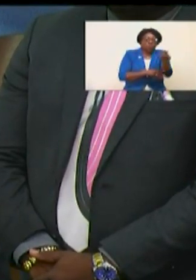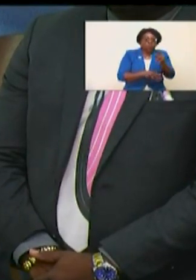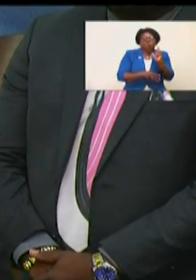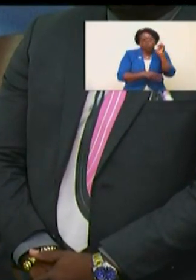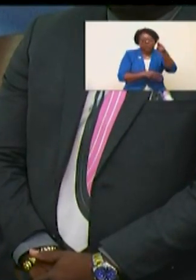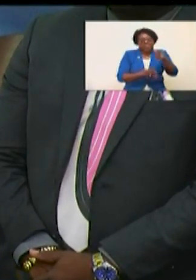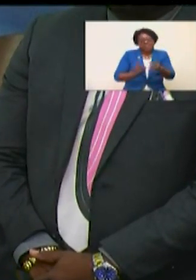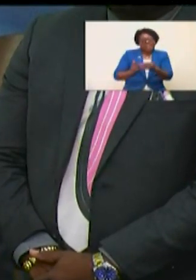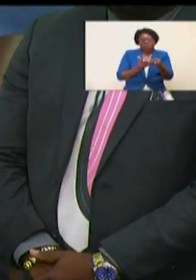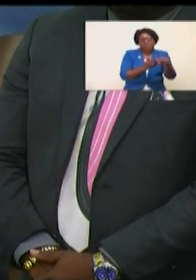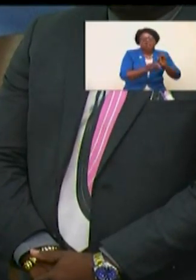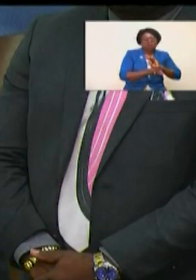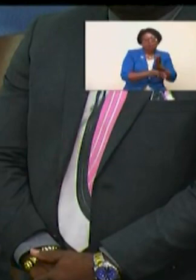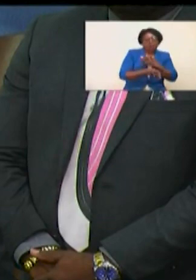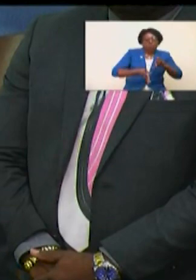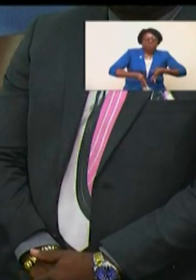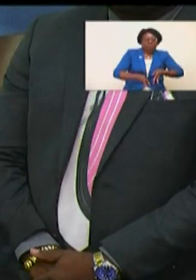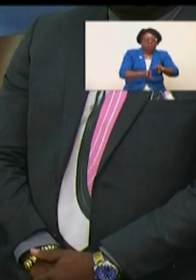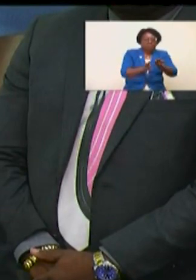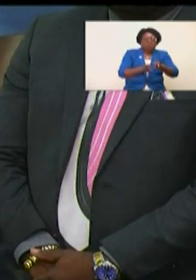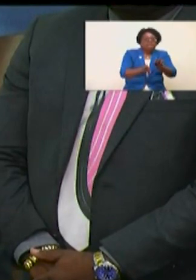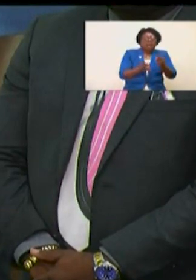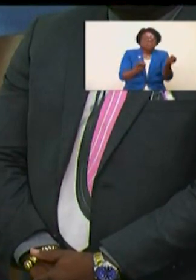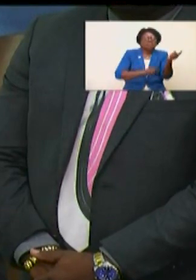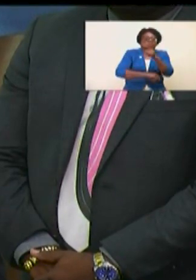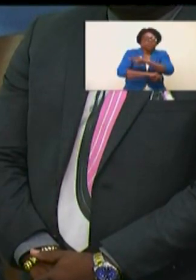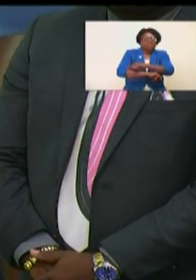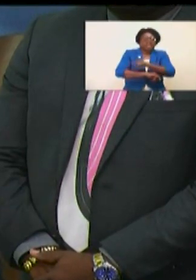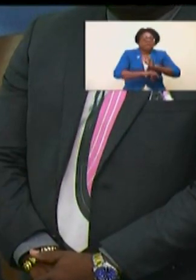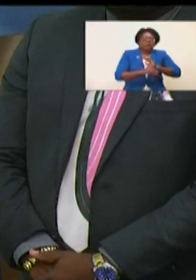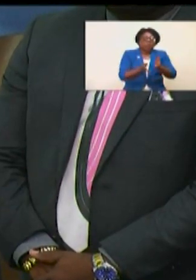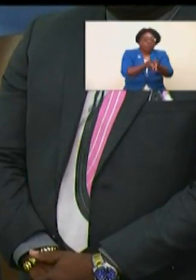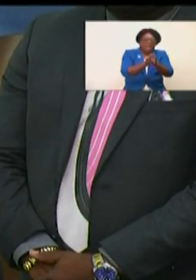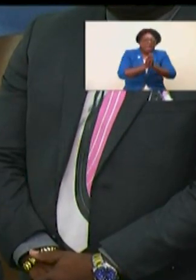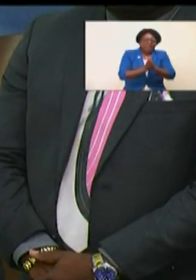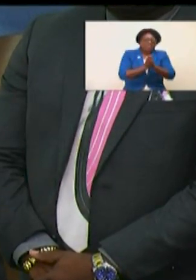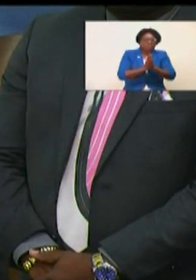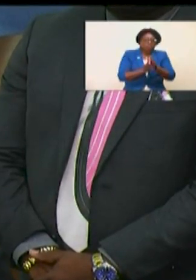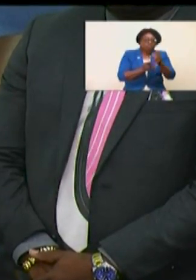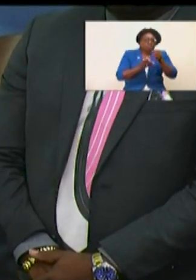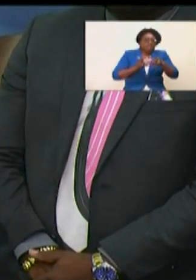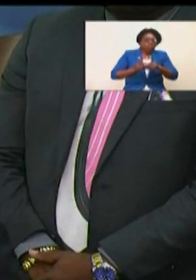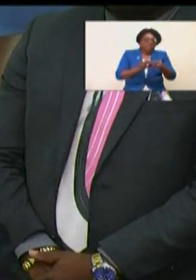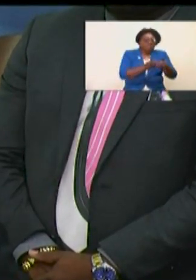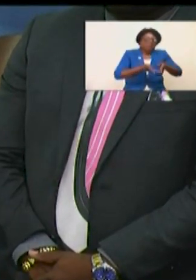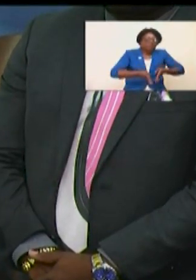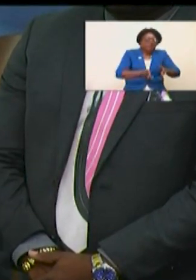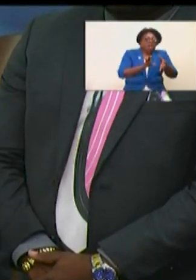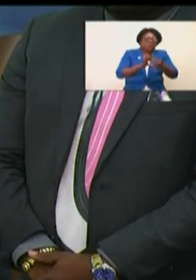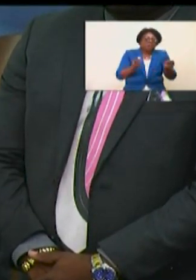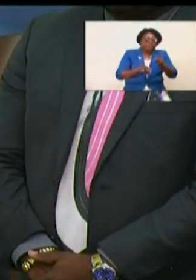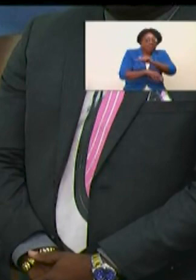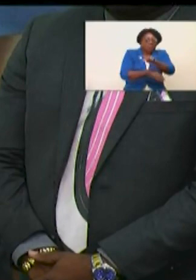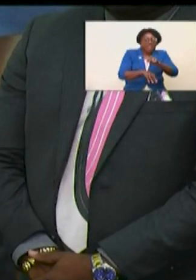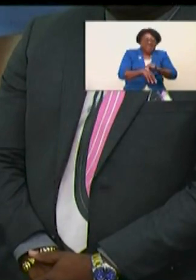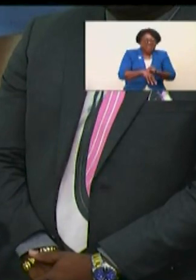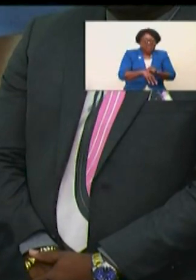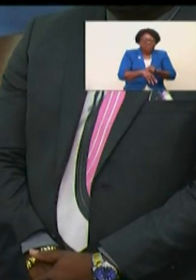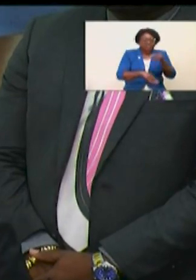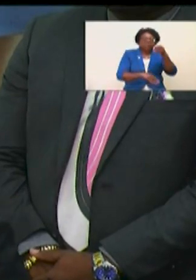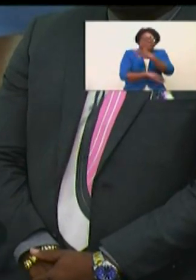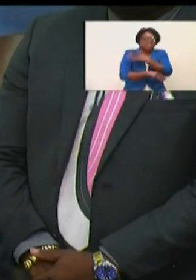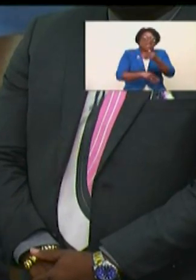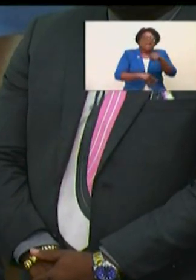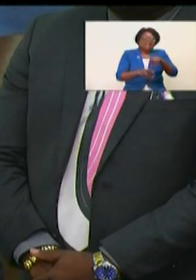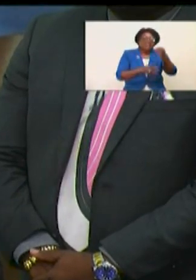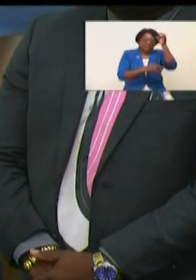our path. And so today, we ask you to direct the path of our nation. And in faith, Almighty God,